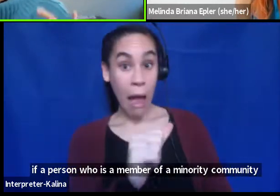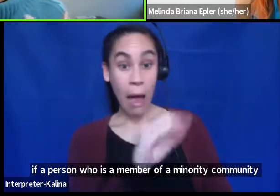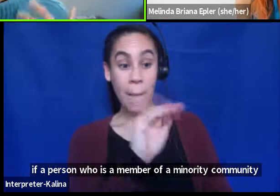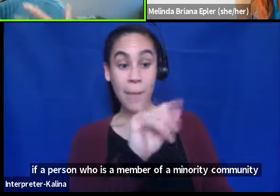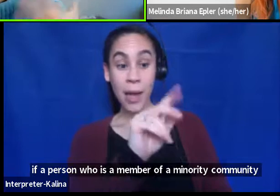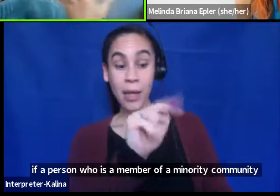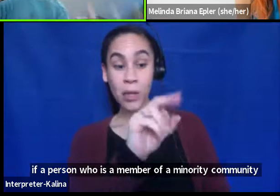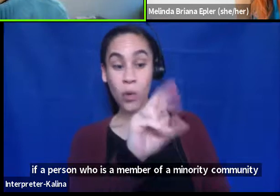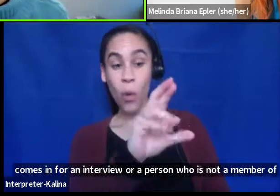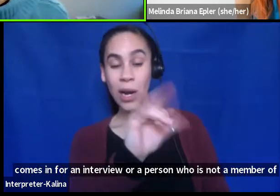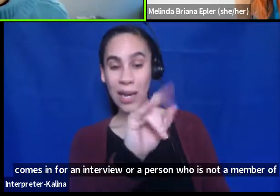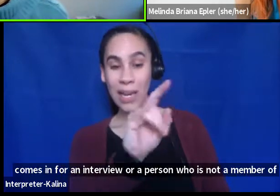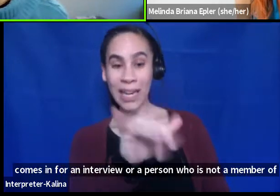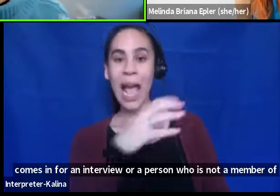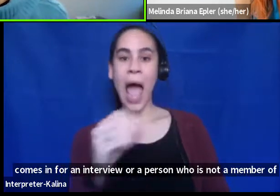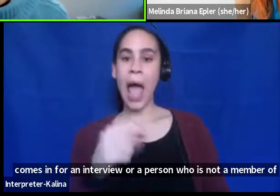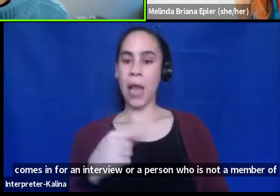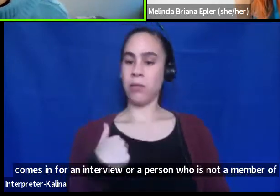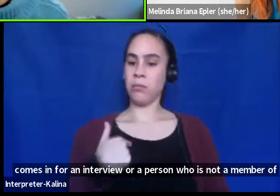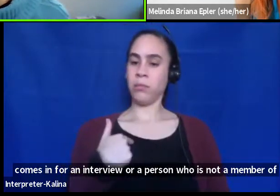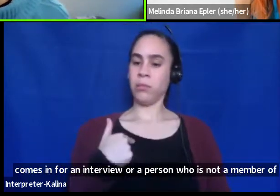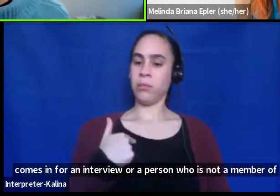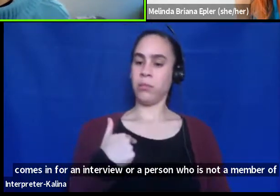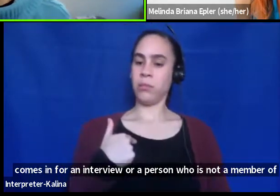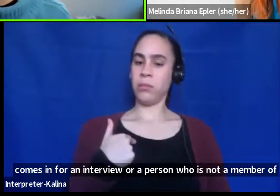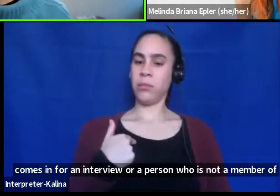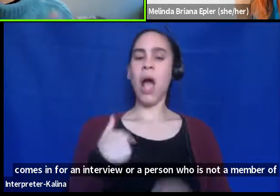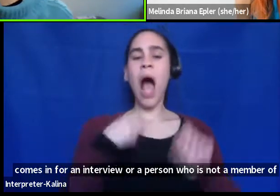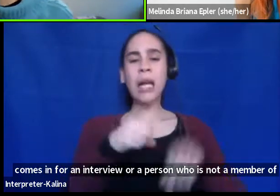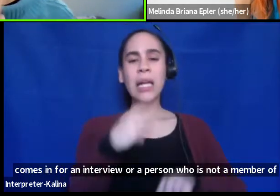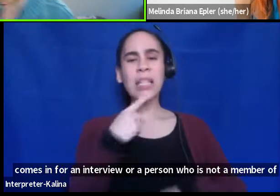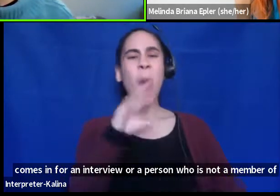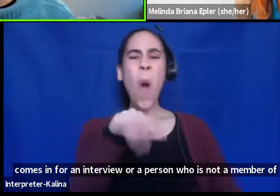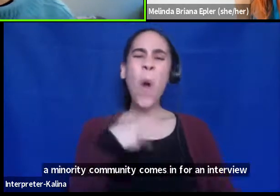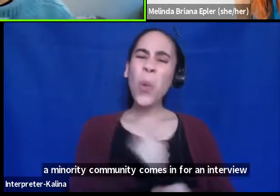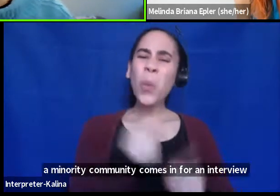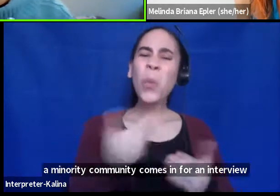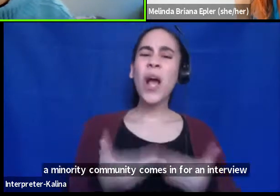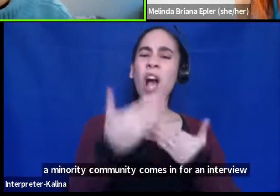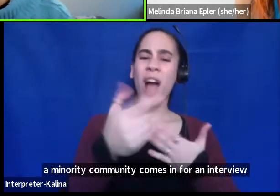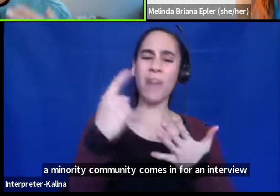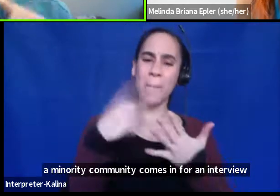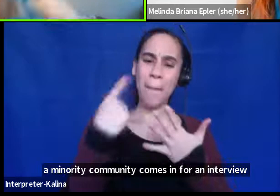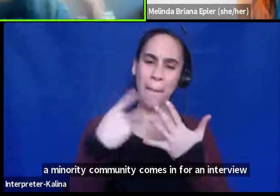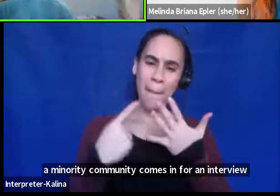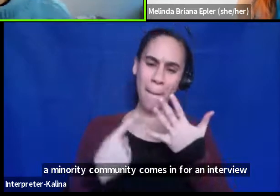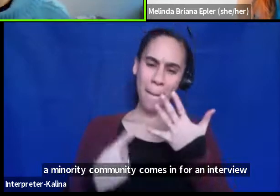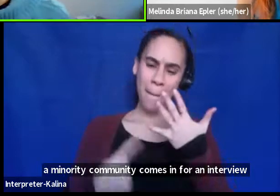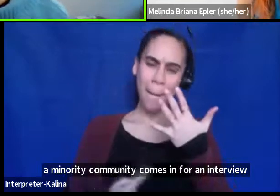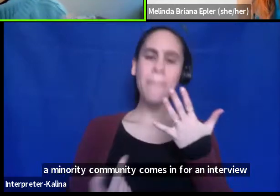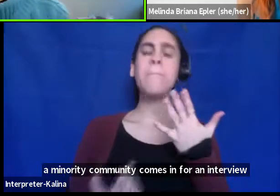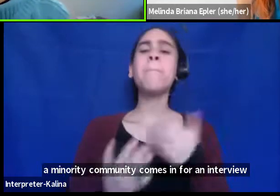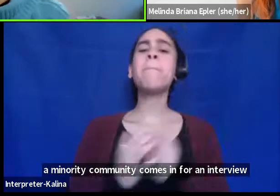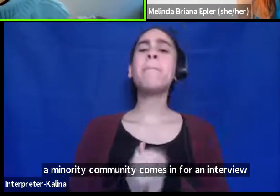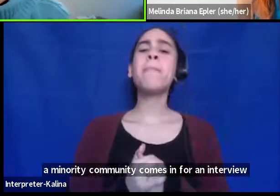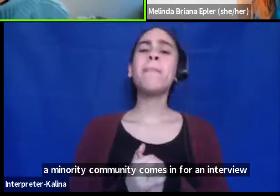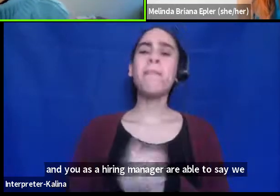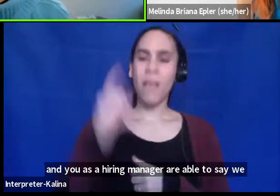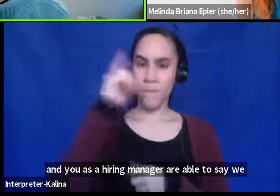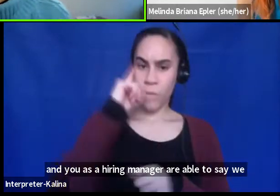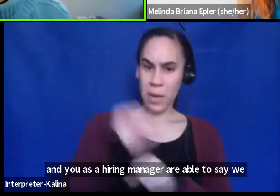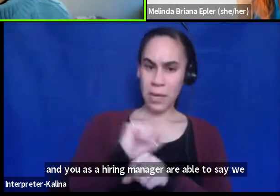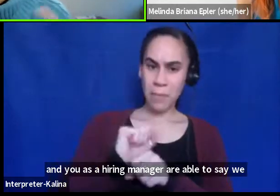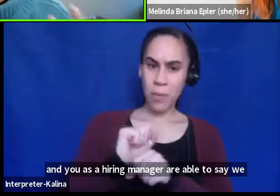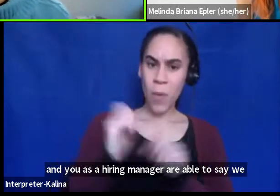interview, and you as a hiring manager are able to say, like, oh, well, we offer this, and this for our